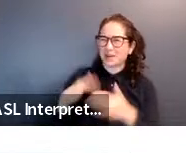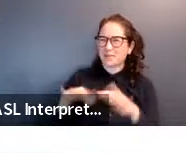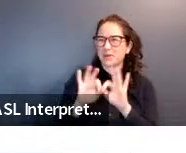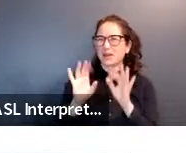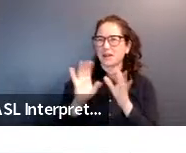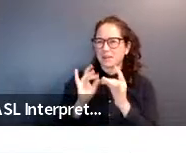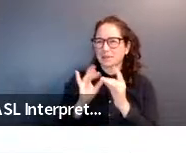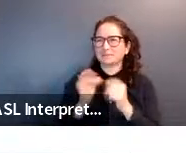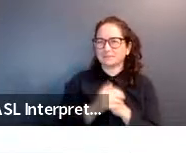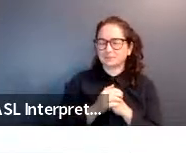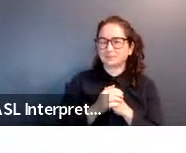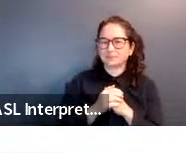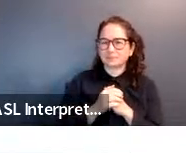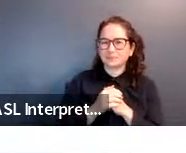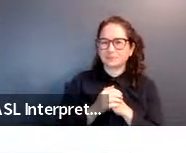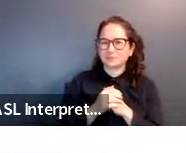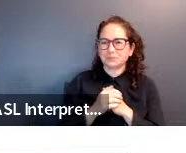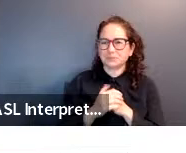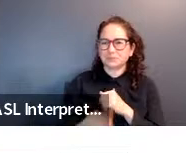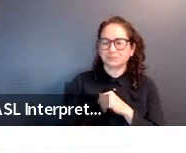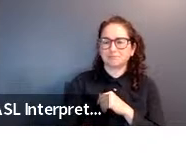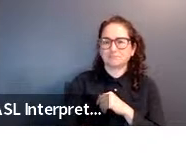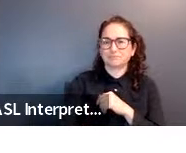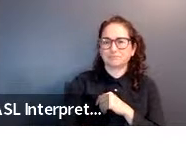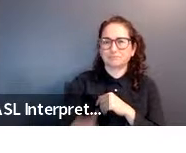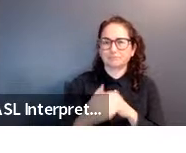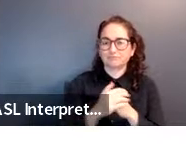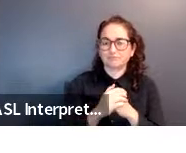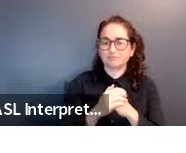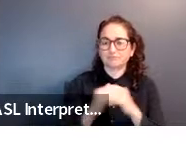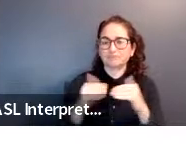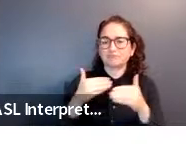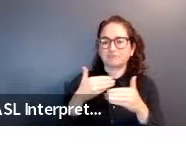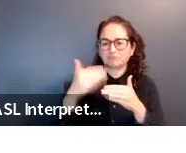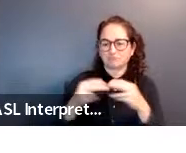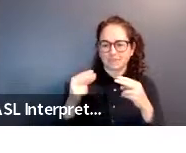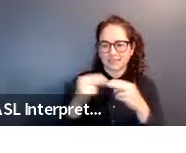there. If you can go to the next slide.